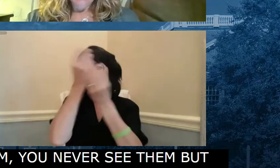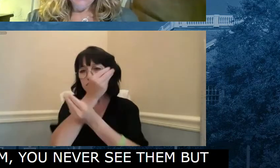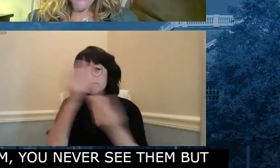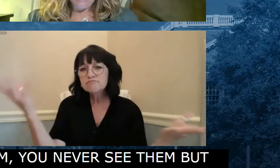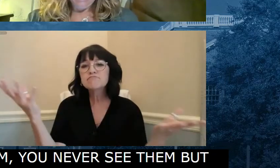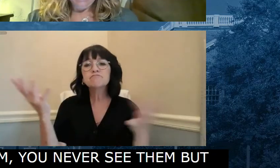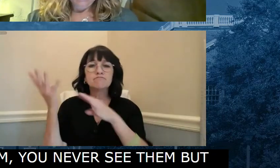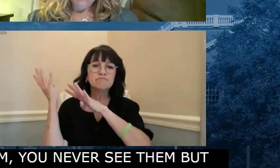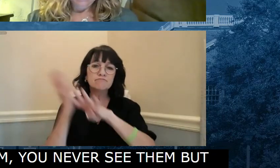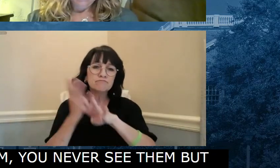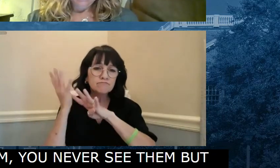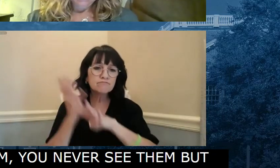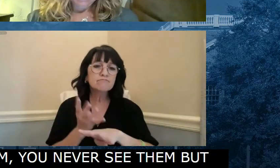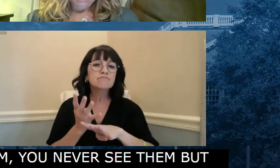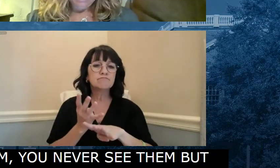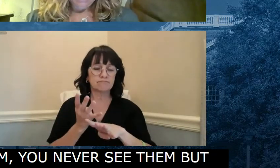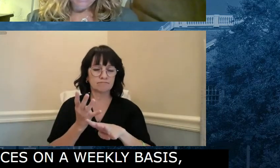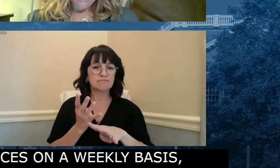bring the